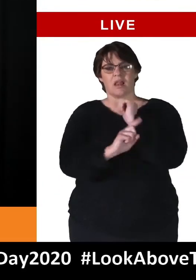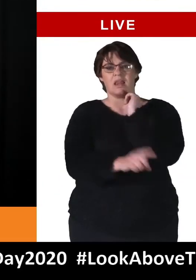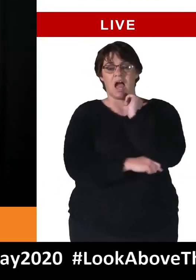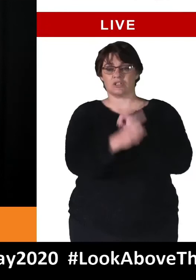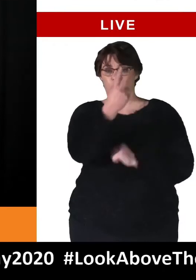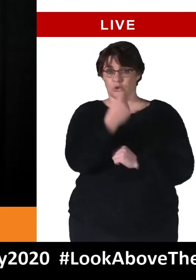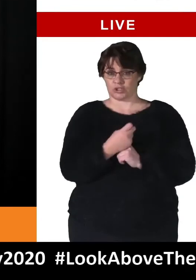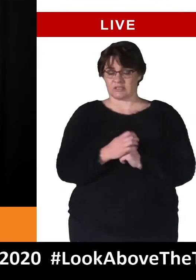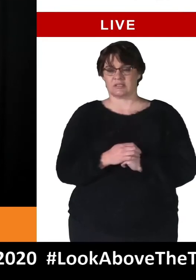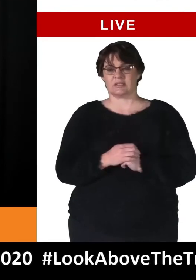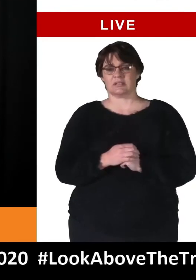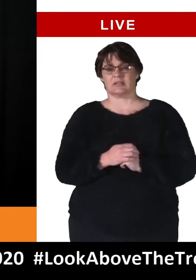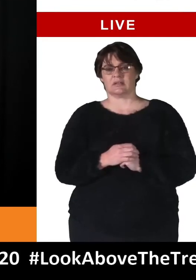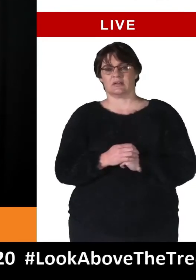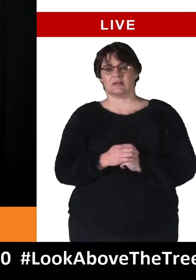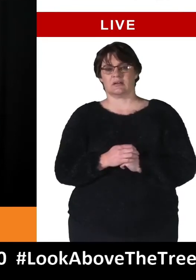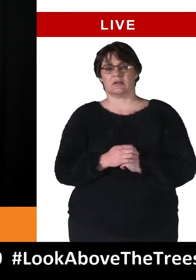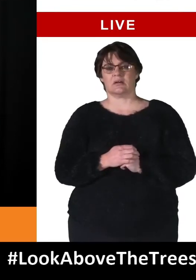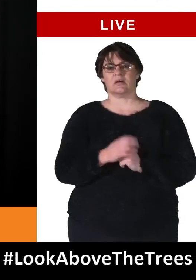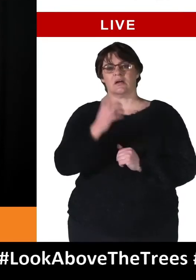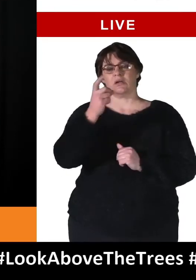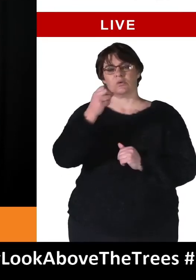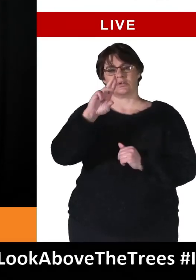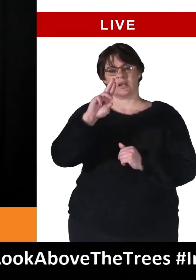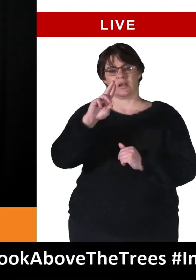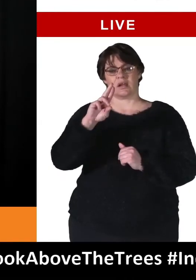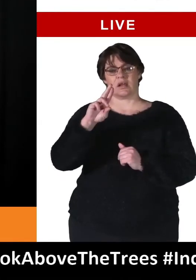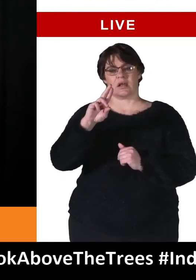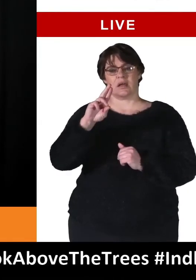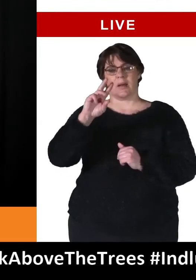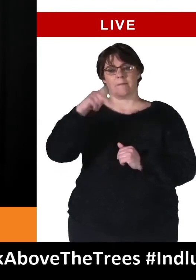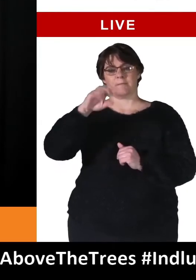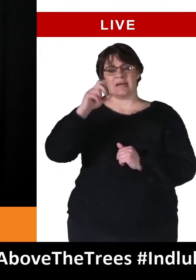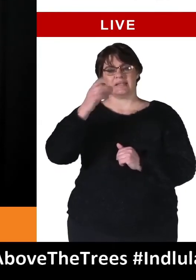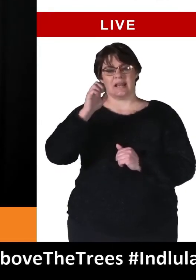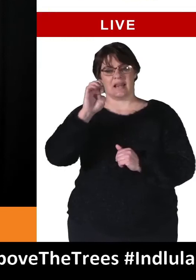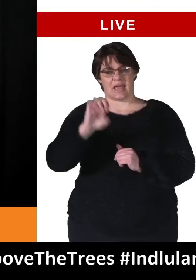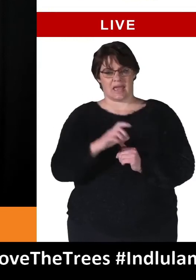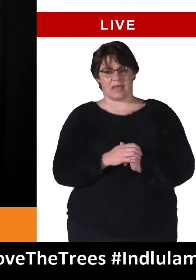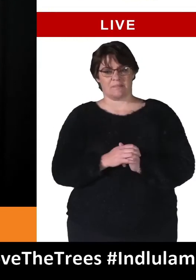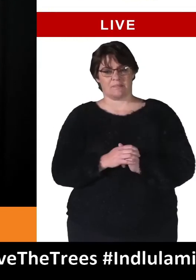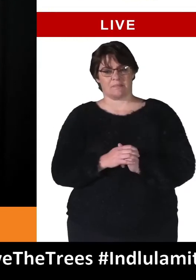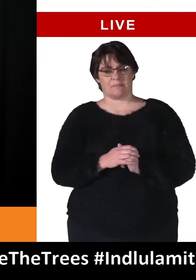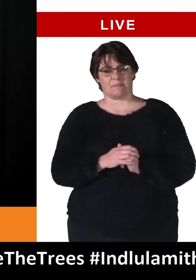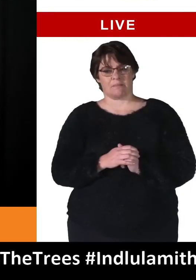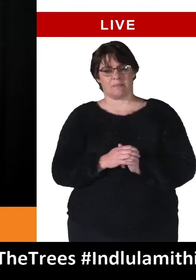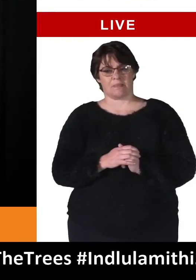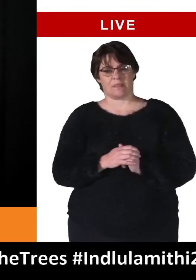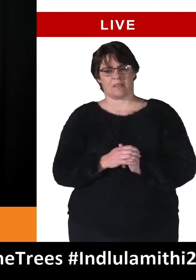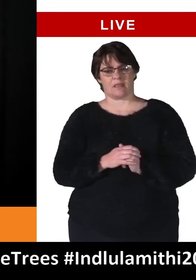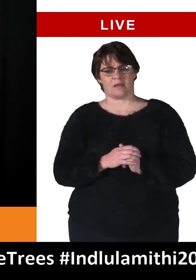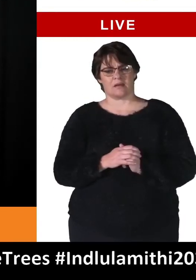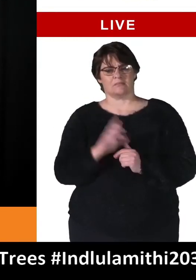question for Dr. Padile Hotla. So the question to you is, what has